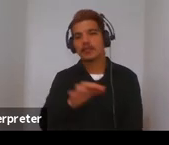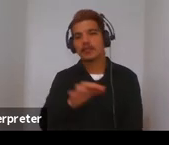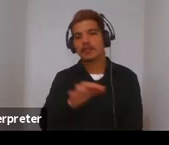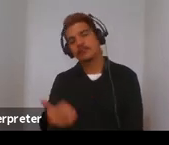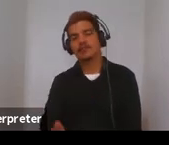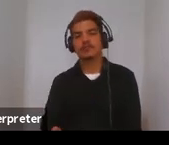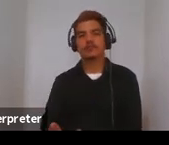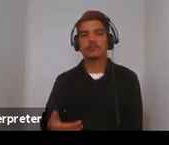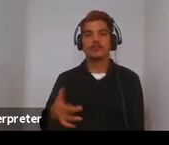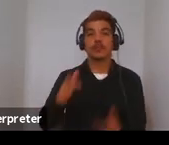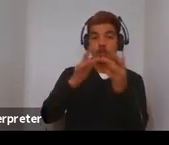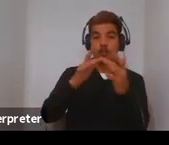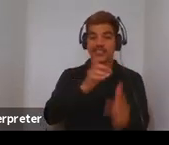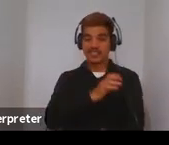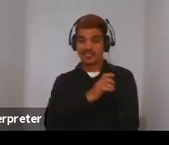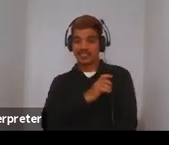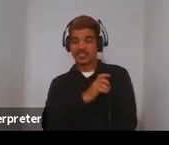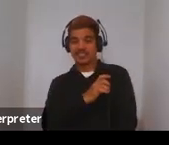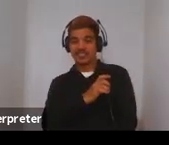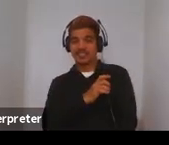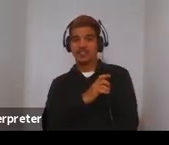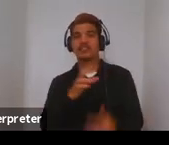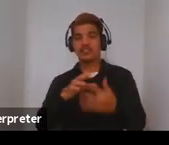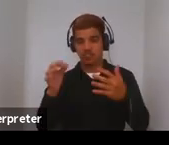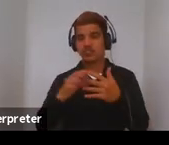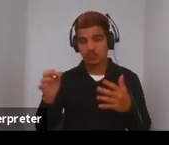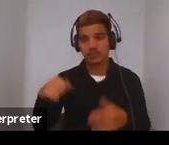that contacting law enforcement is an option.